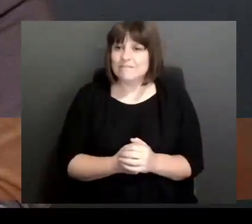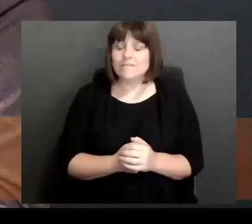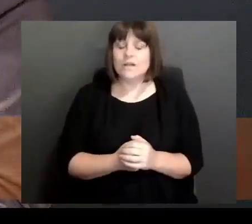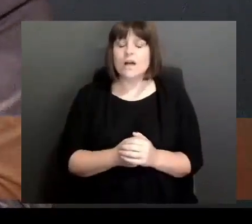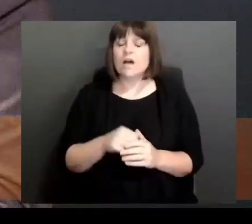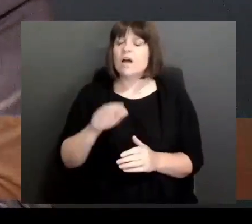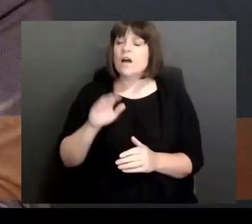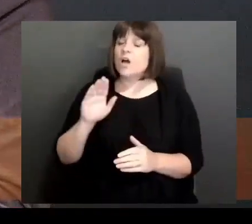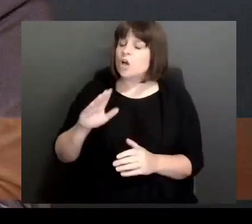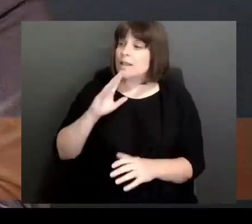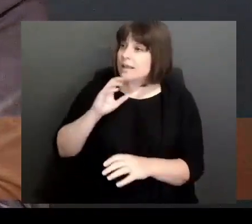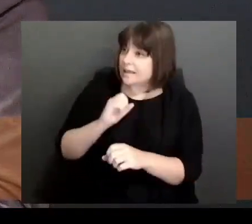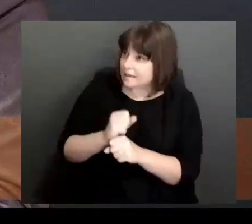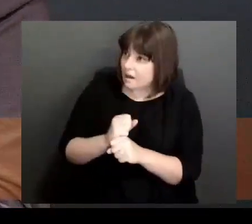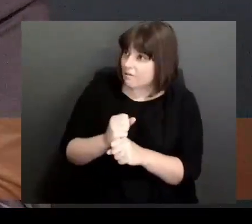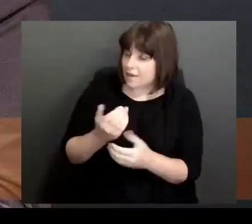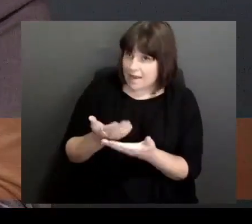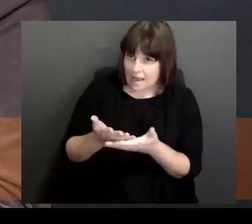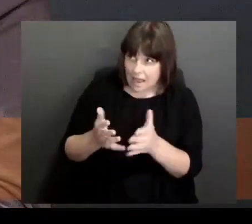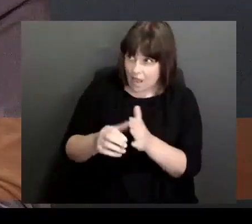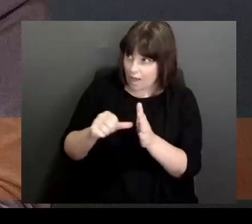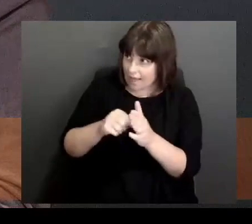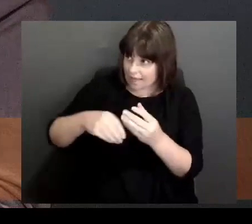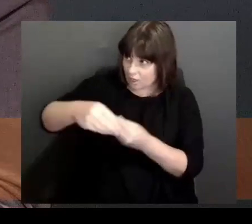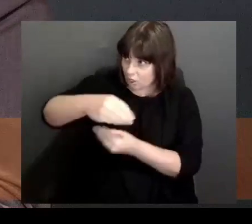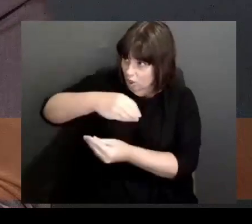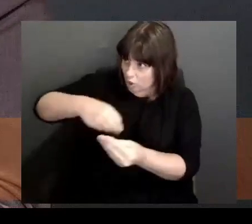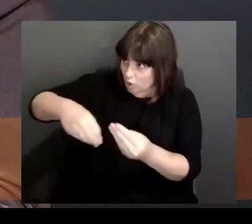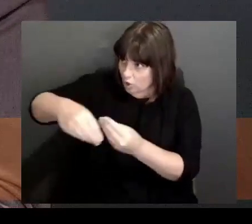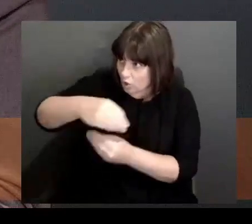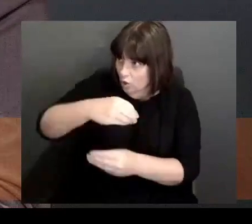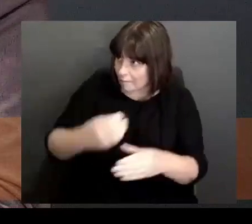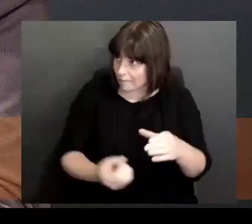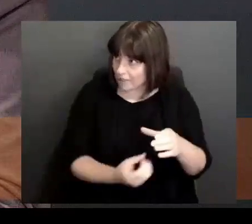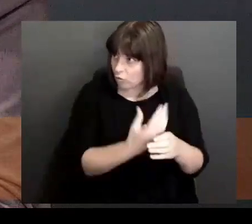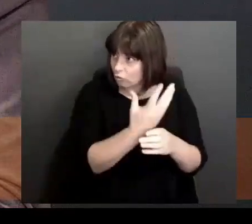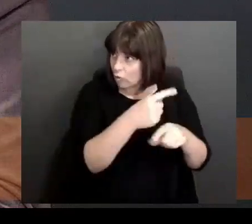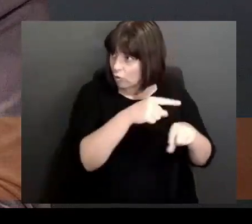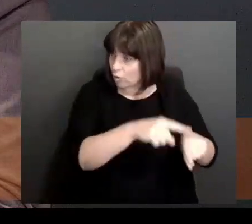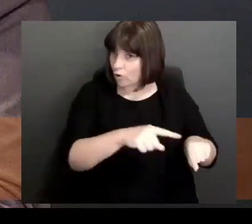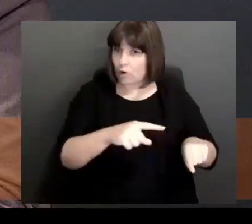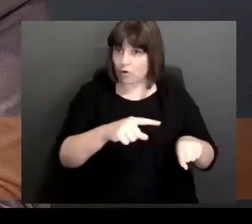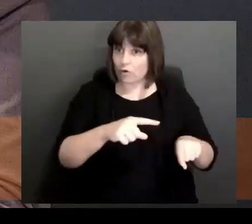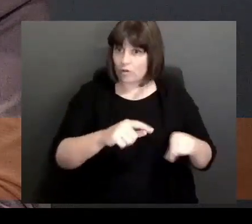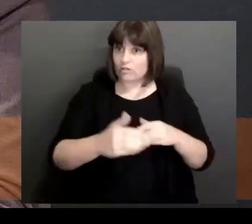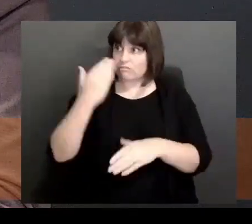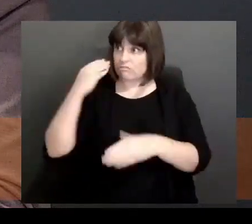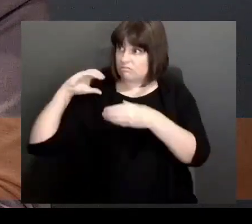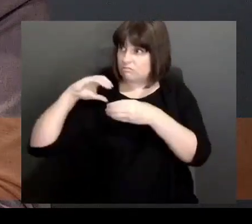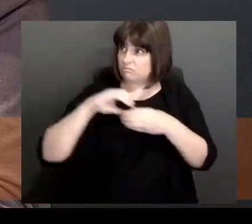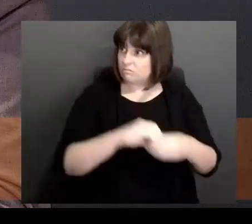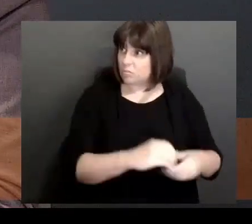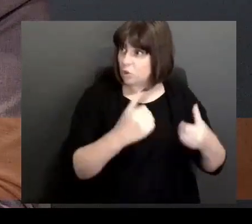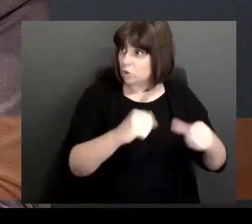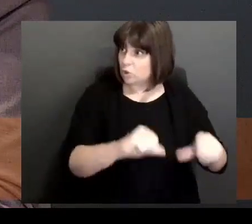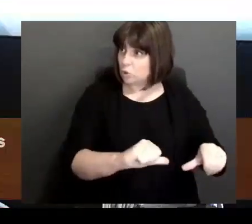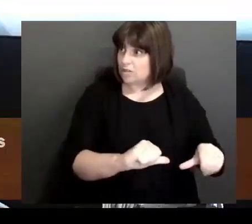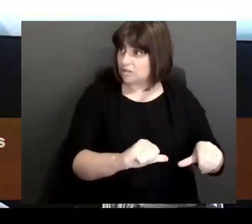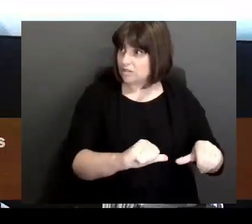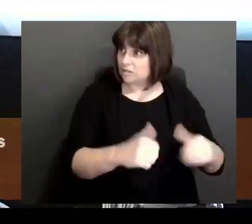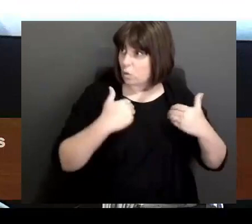secure the economic prosperity of traditional owners or First Peoples here in Victoria using this wealth? Well, we have